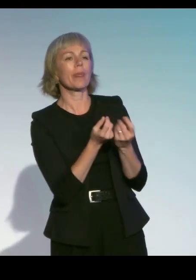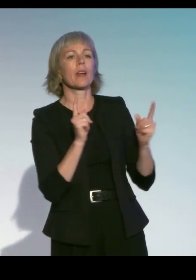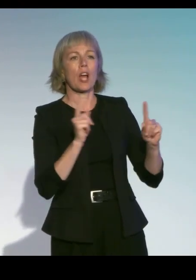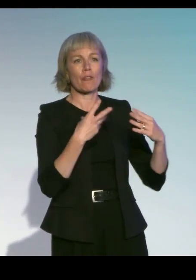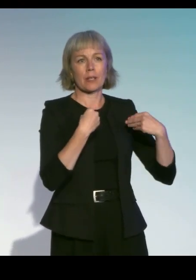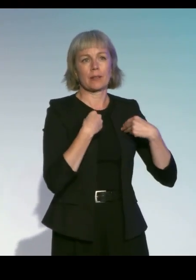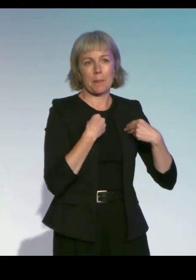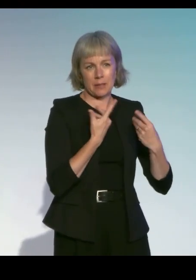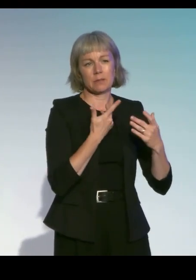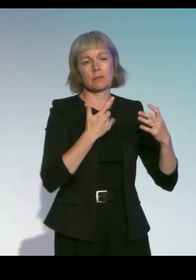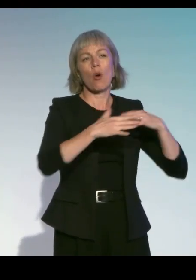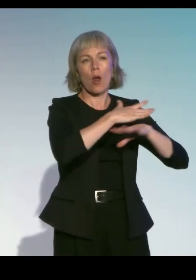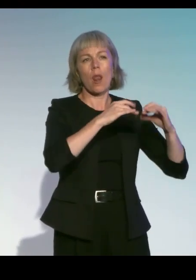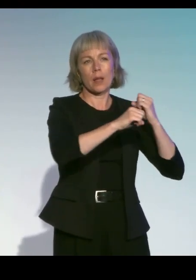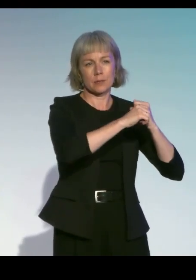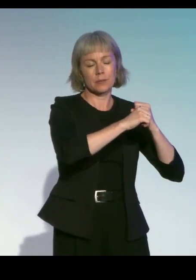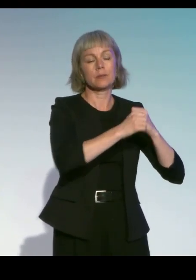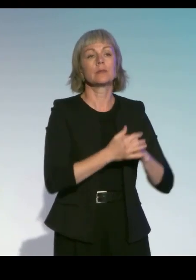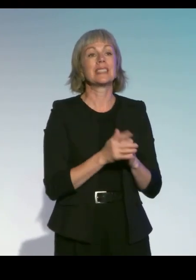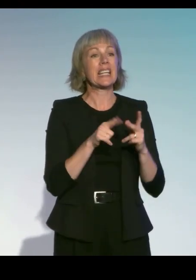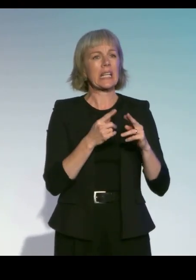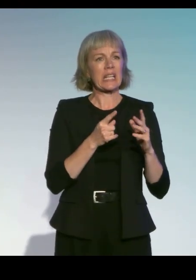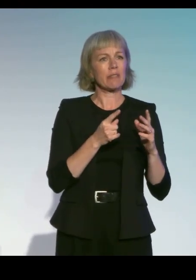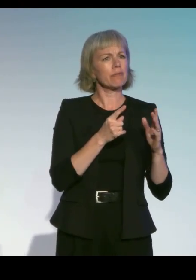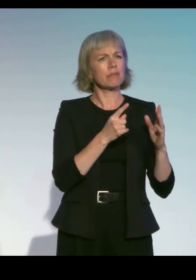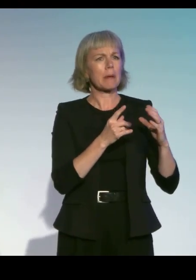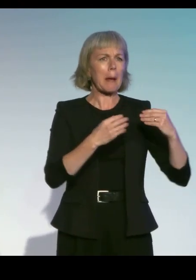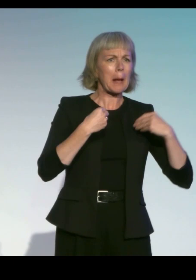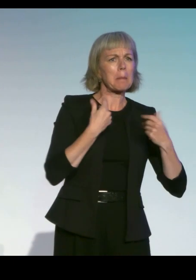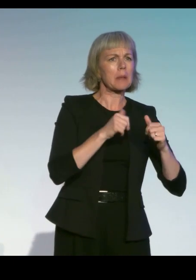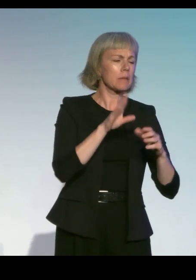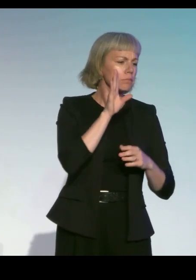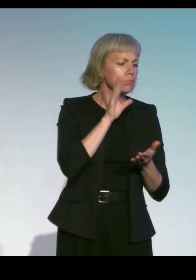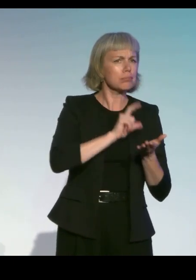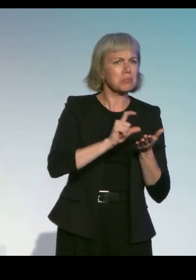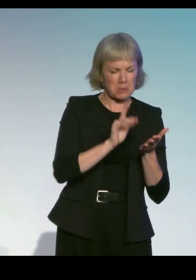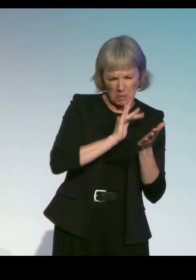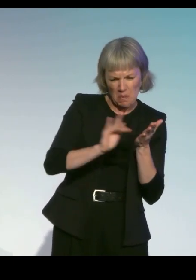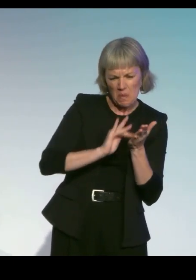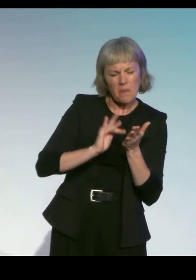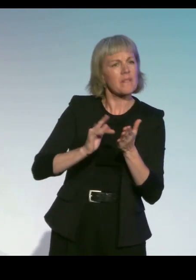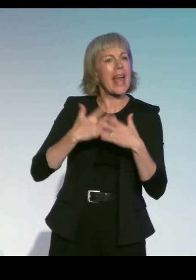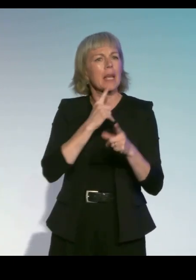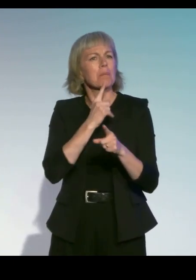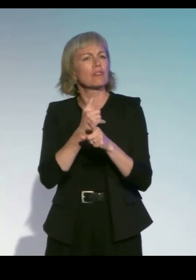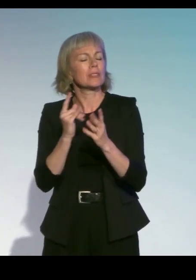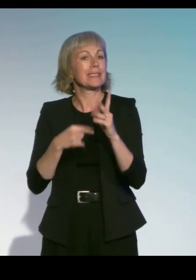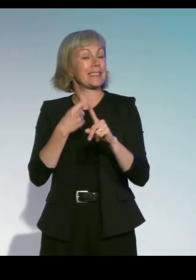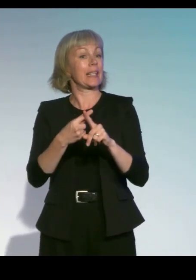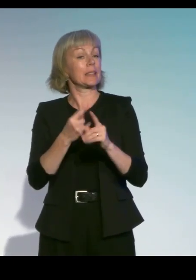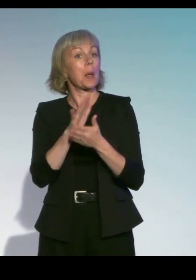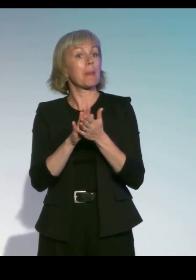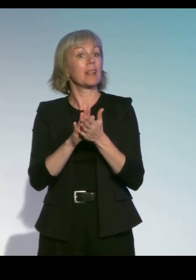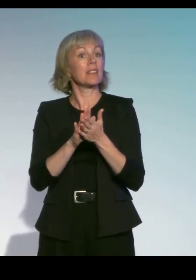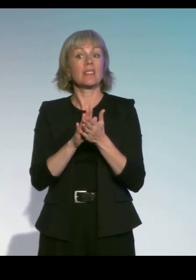online spaces are sexually sanitized and they're segregated and they're gentrified, the public discourse around sex and gender